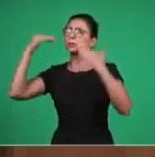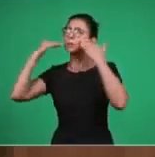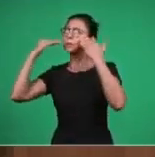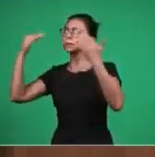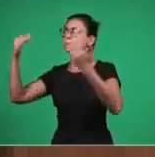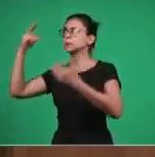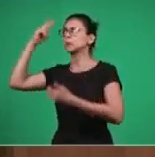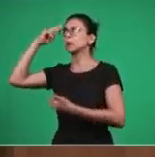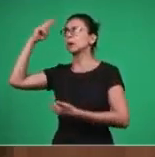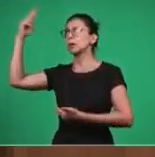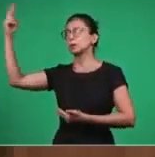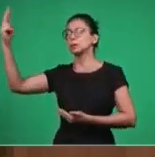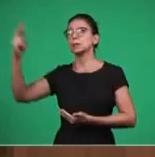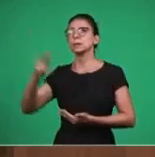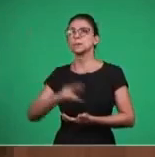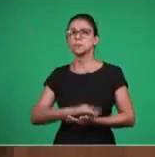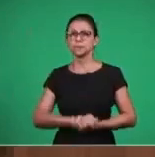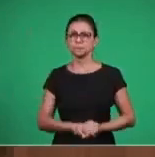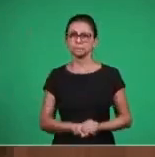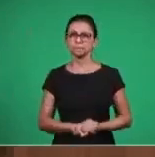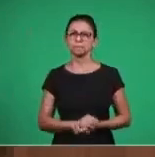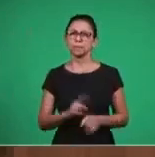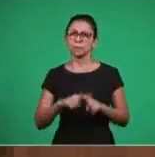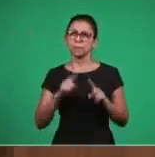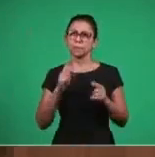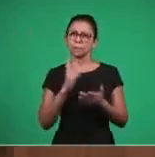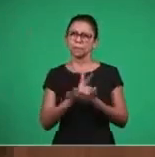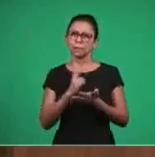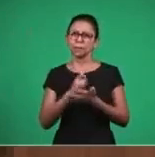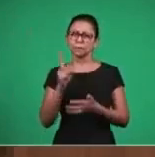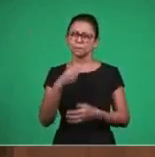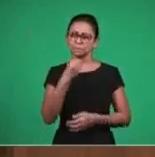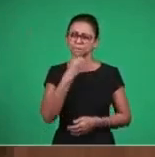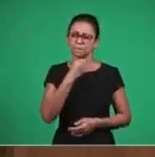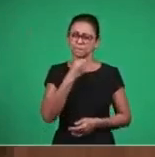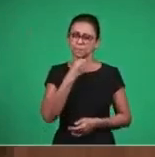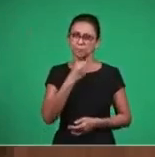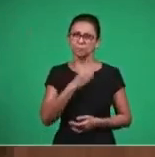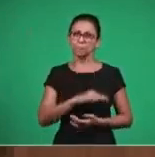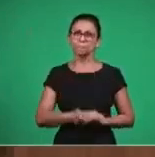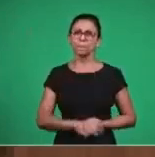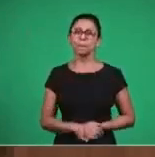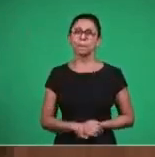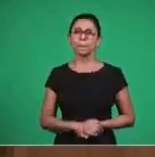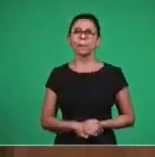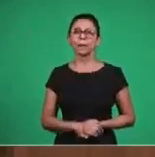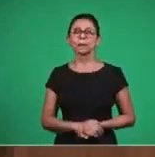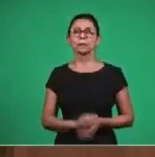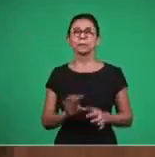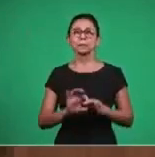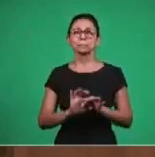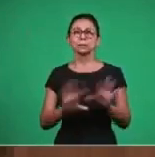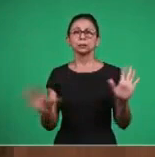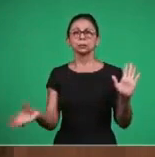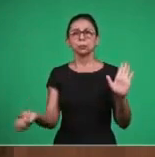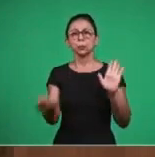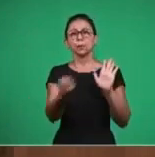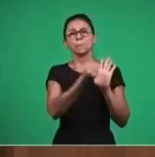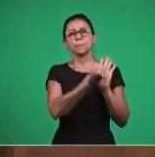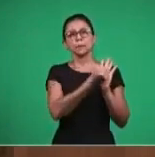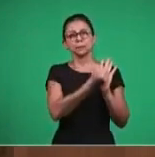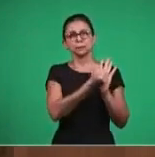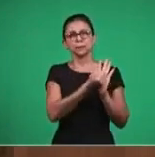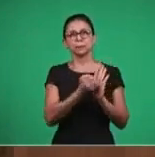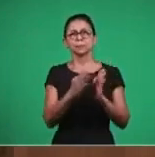was presented before the Lord with his weakness as us, as we are, what he could do, and left a landmark for the